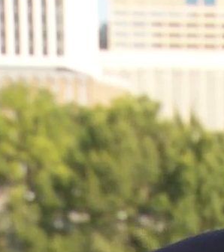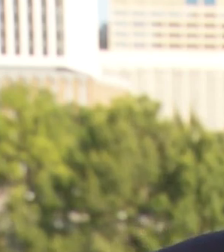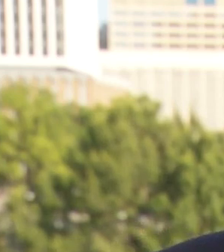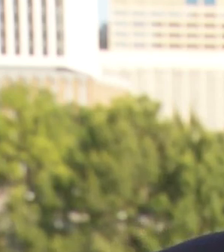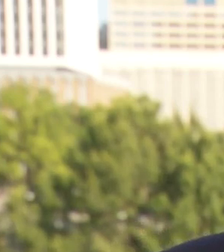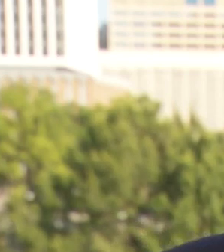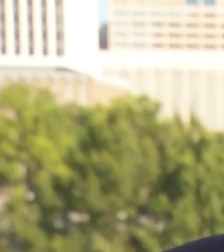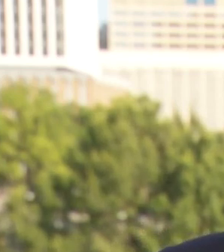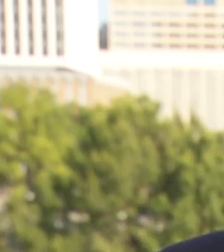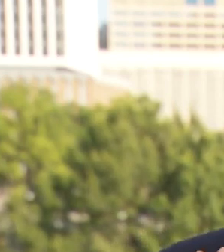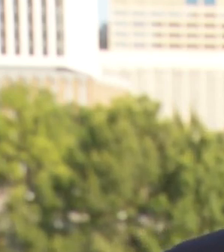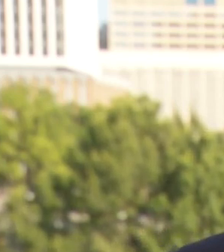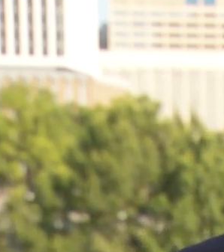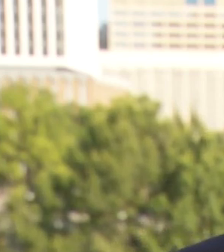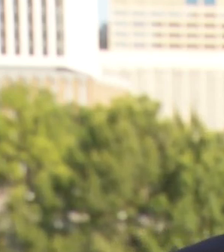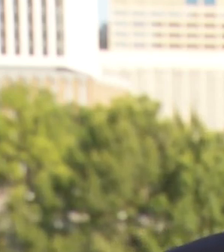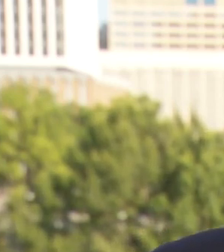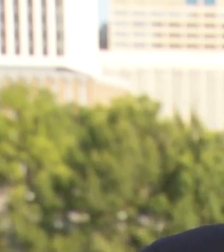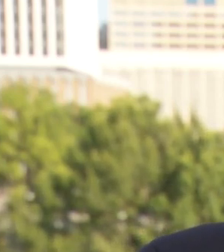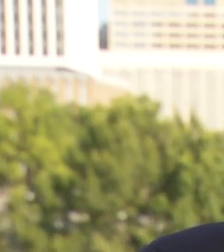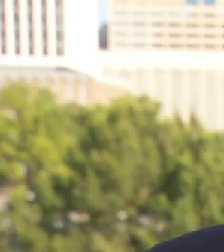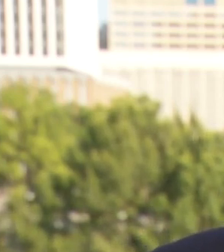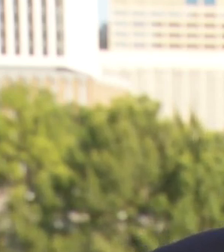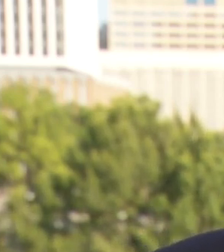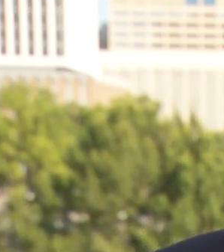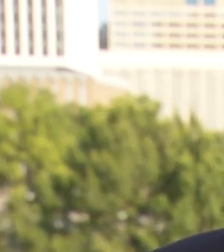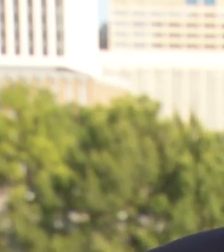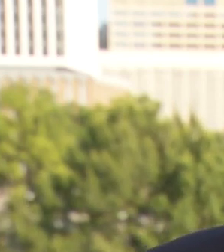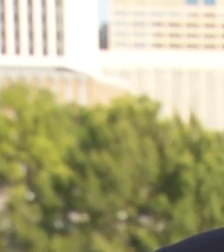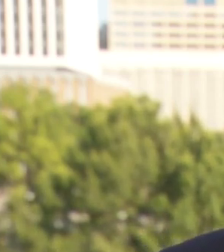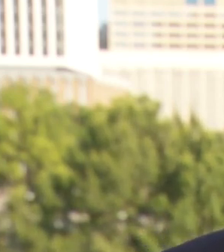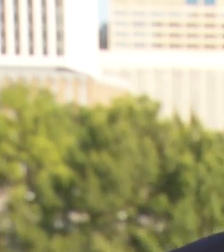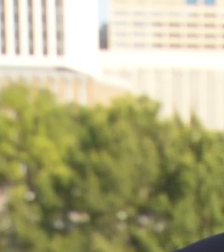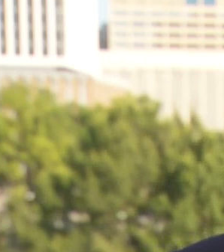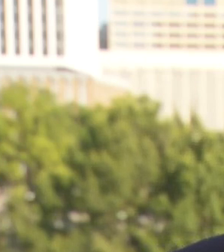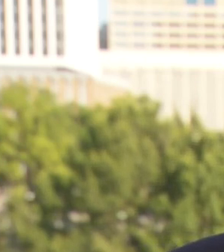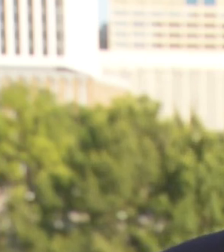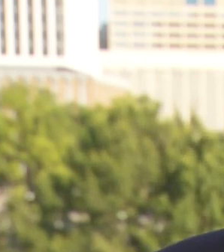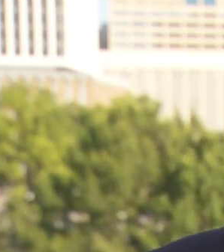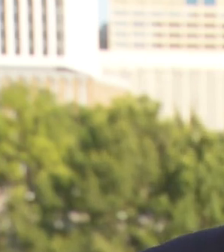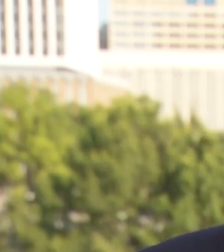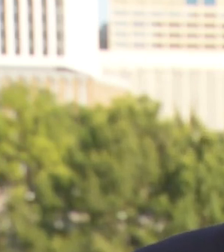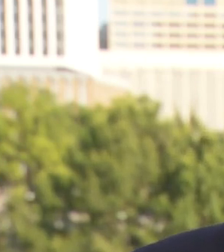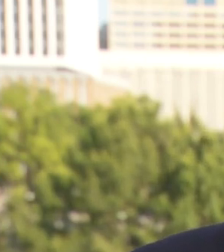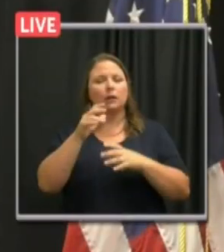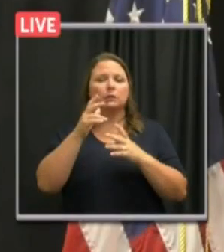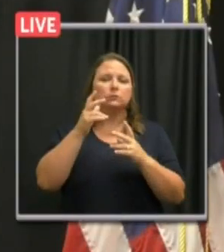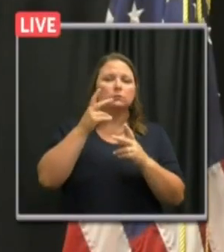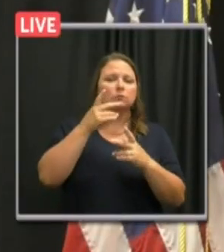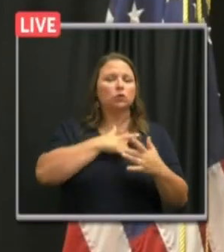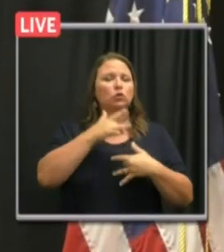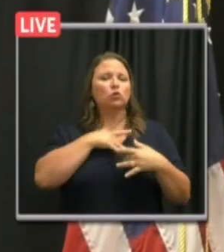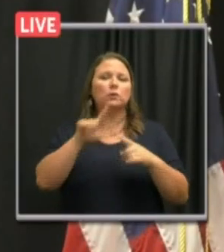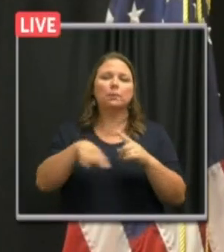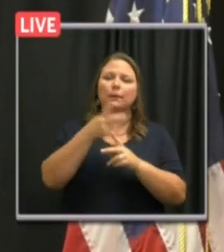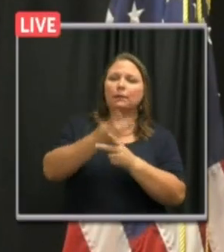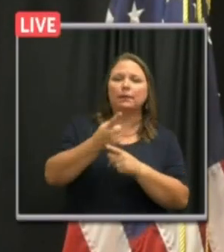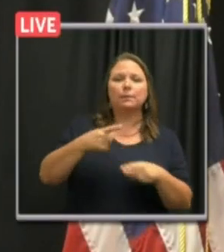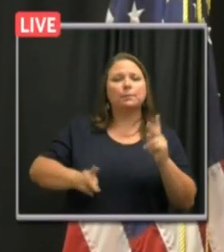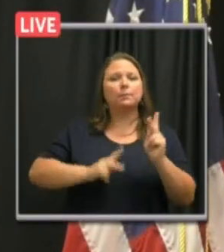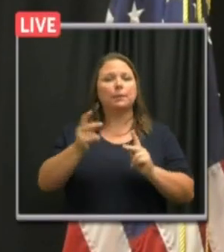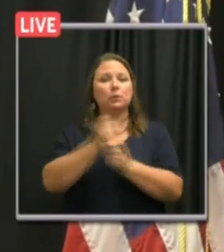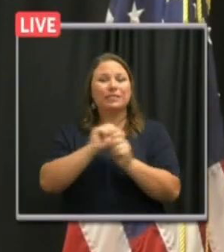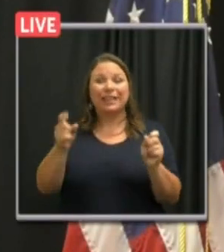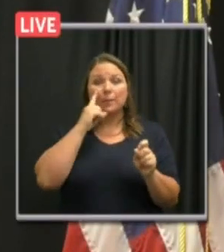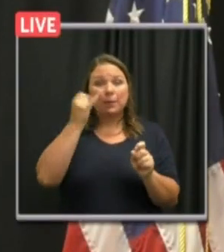more could be infected or even die. That's why they're asking everyone to take a step back. But I assure